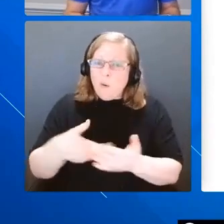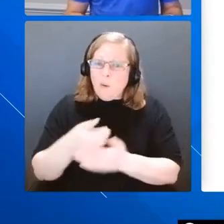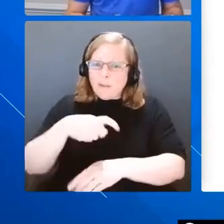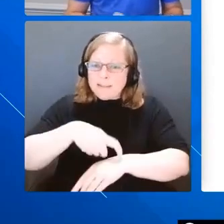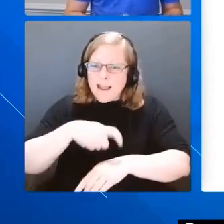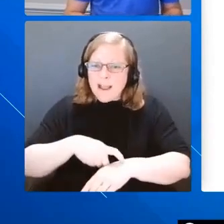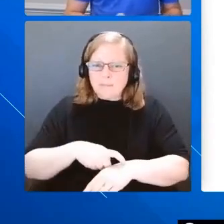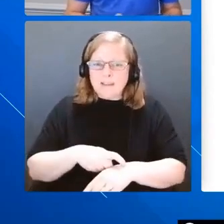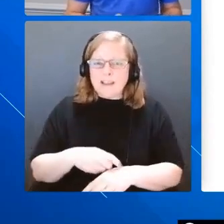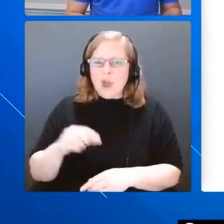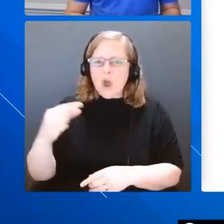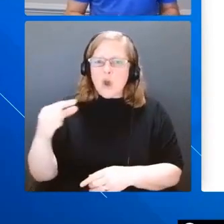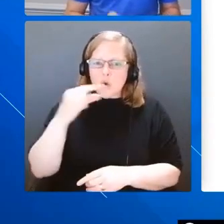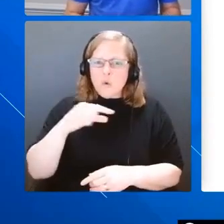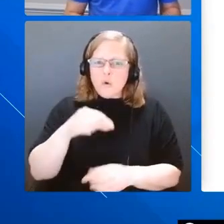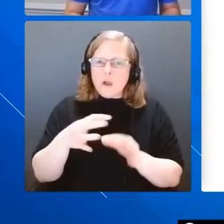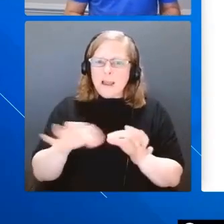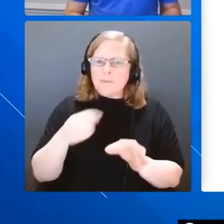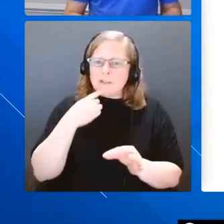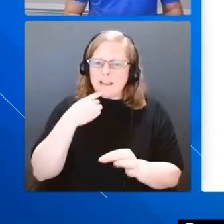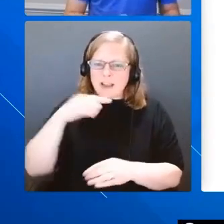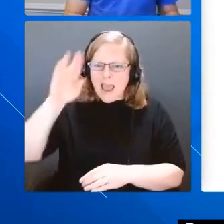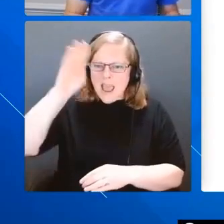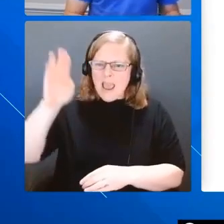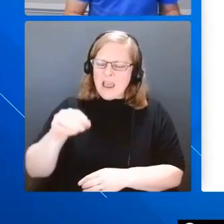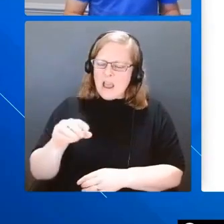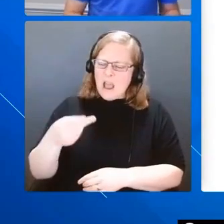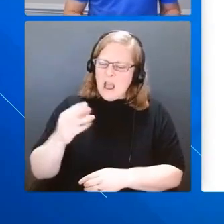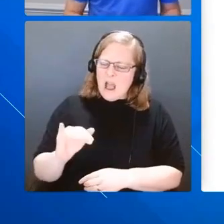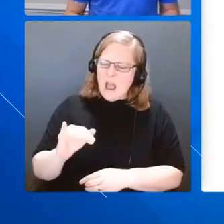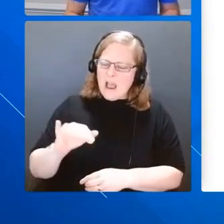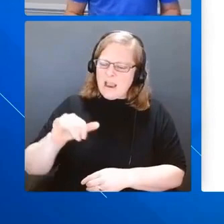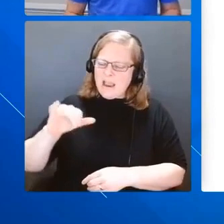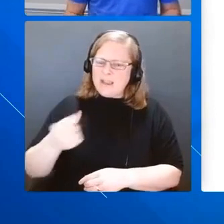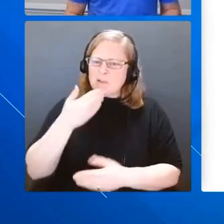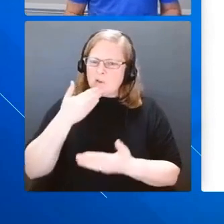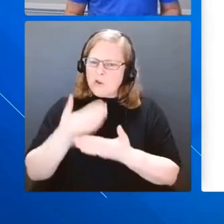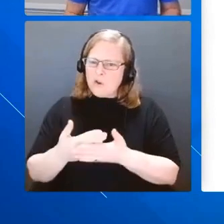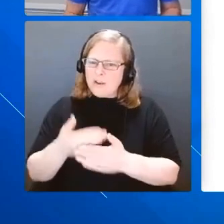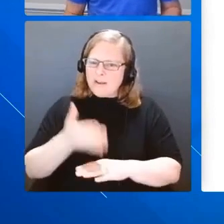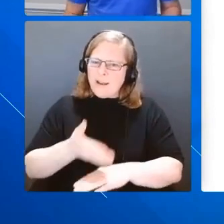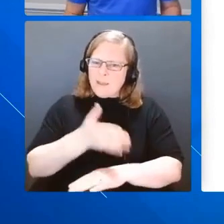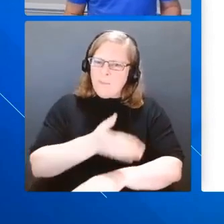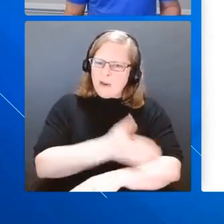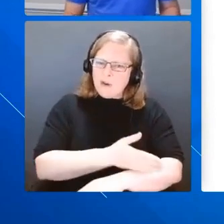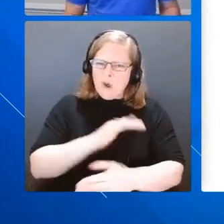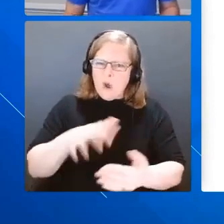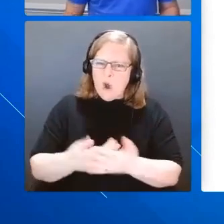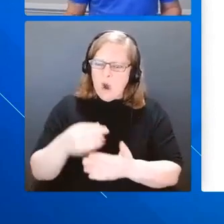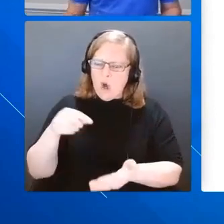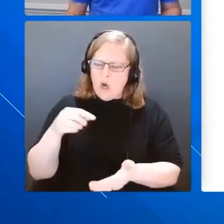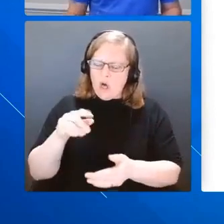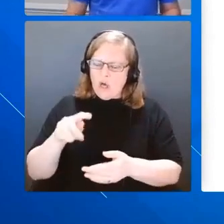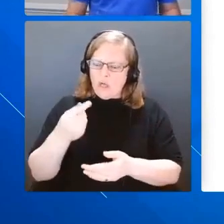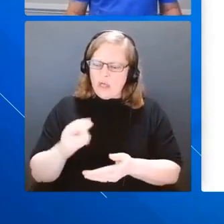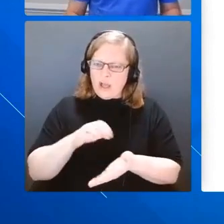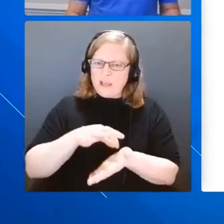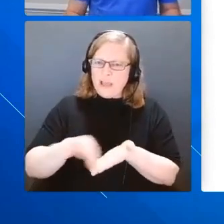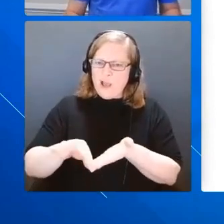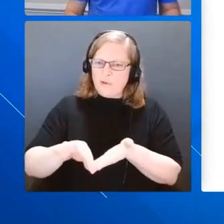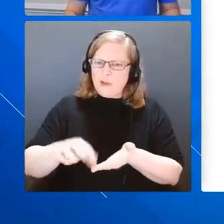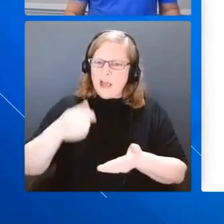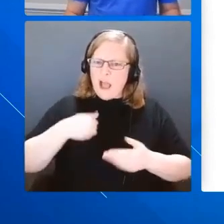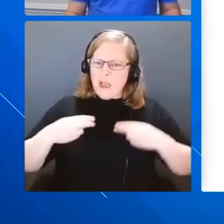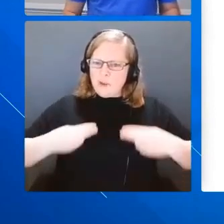said, hey, hi is good and getting better, all the count. I'm human, captions are better, sign language